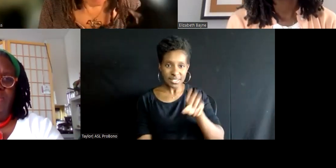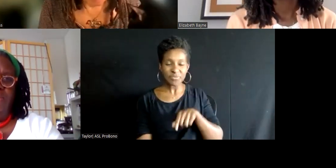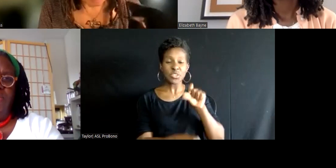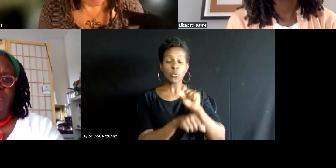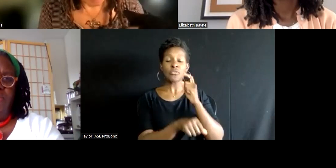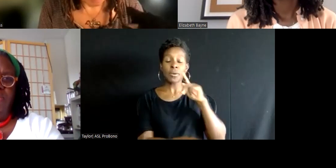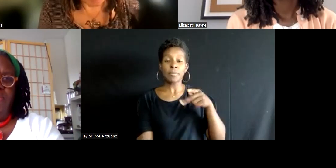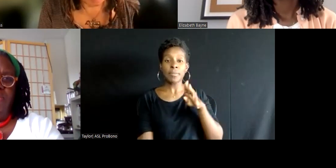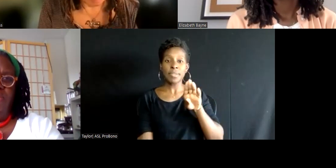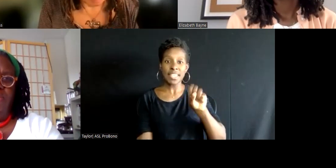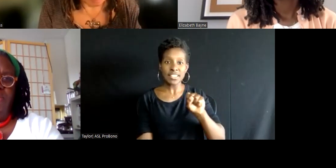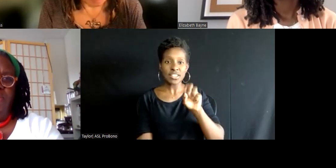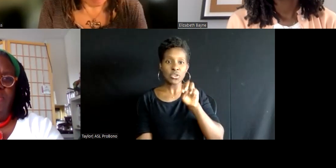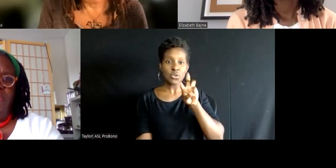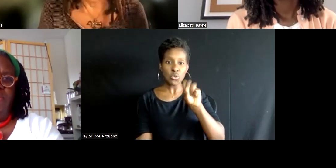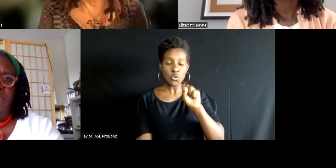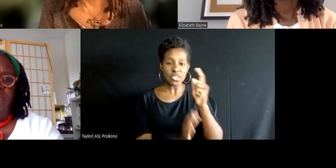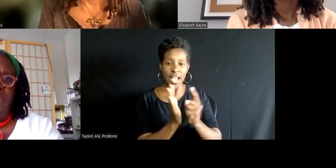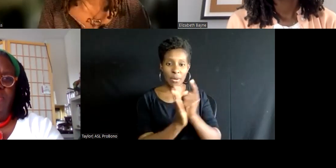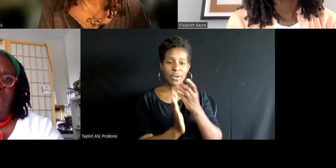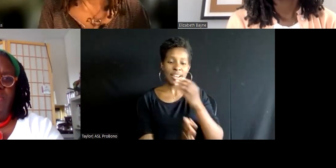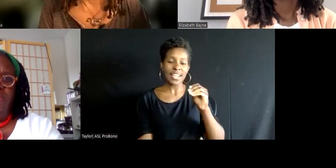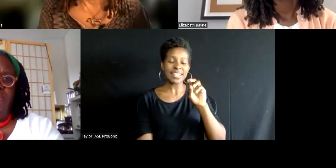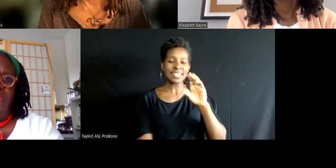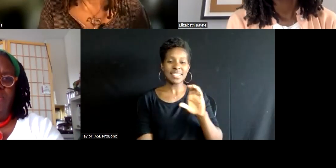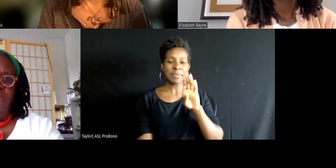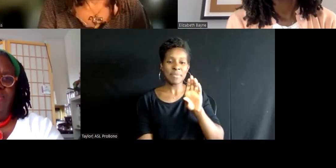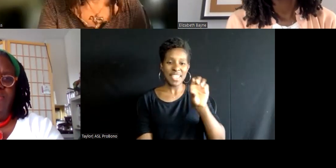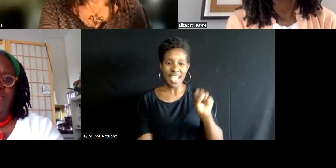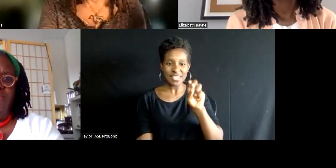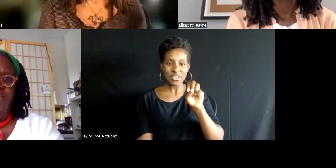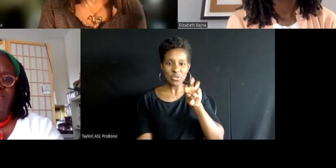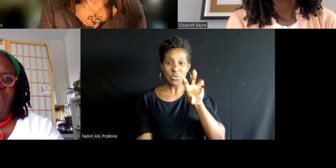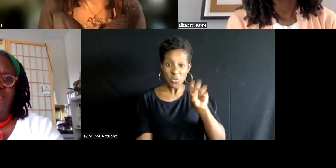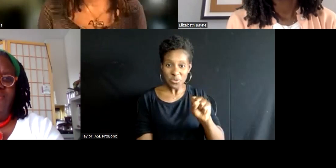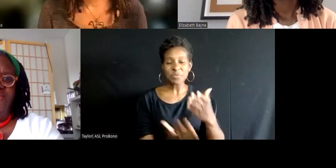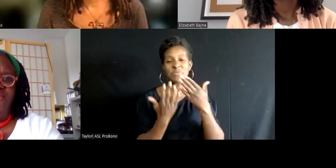NewsHour, and CBS News. Thank you so much for being here, June Cross.